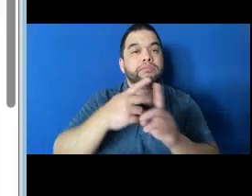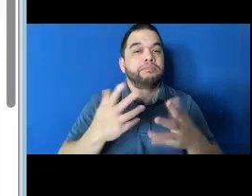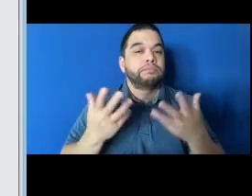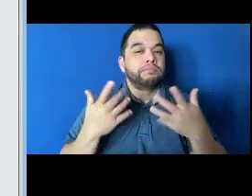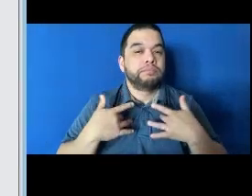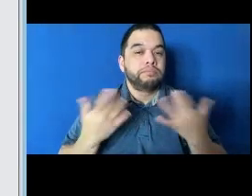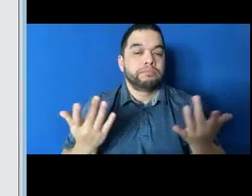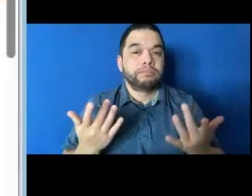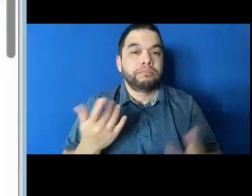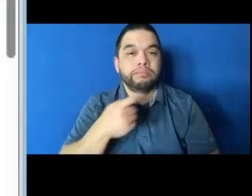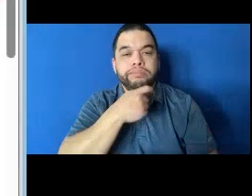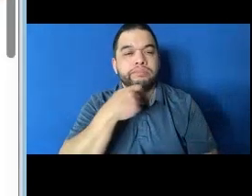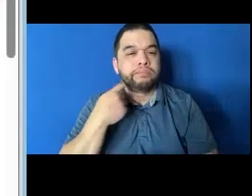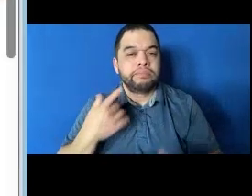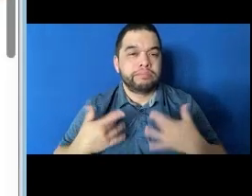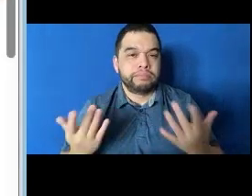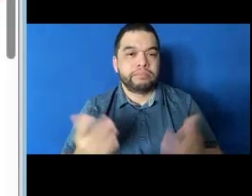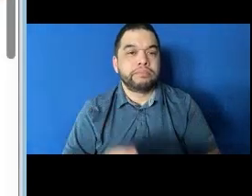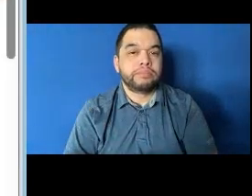Emmanuel.